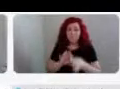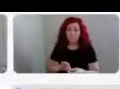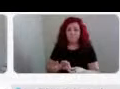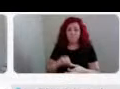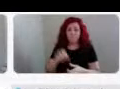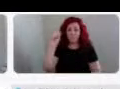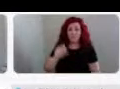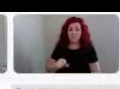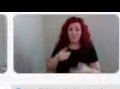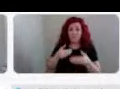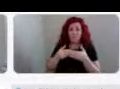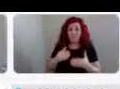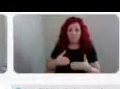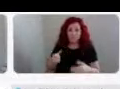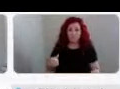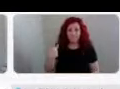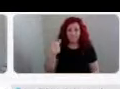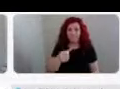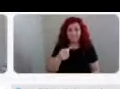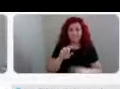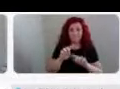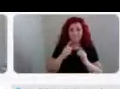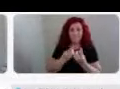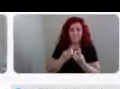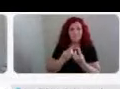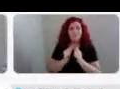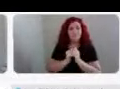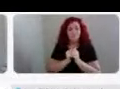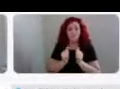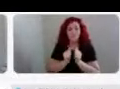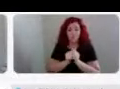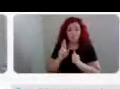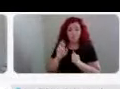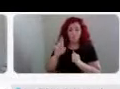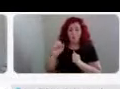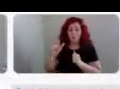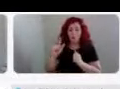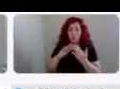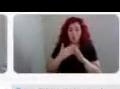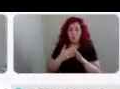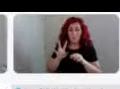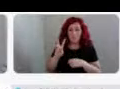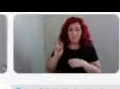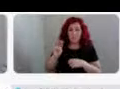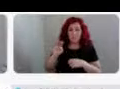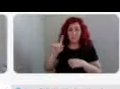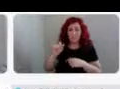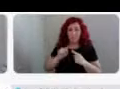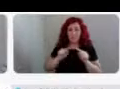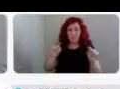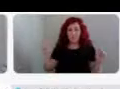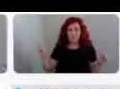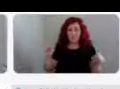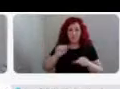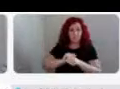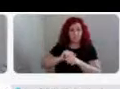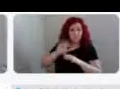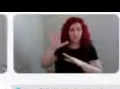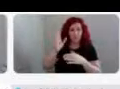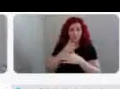neighbors and places it in the district with rural communities over 70 miles away and a mountain range in